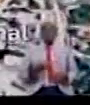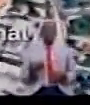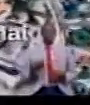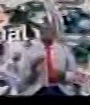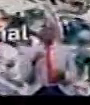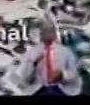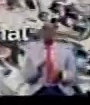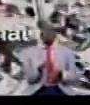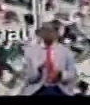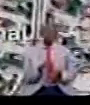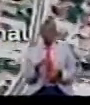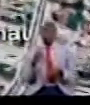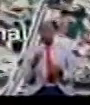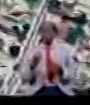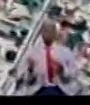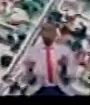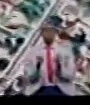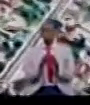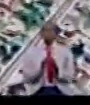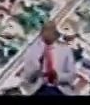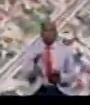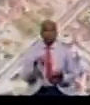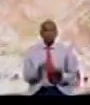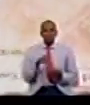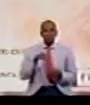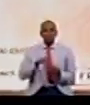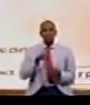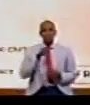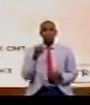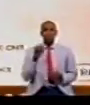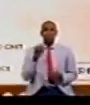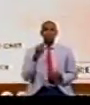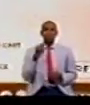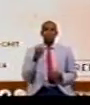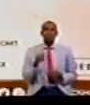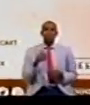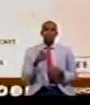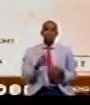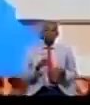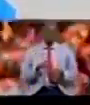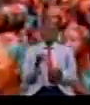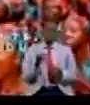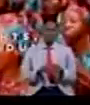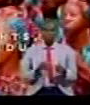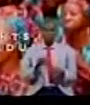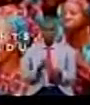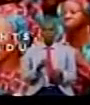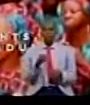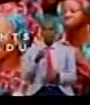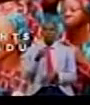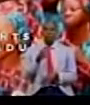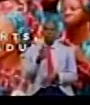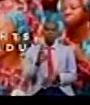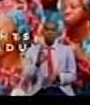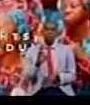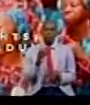us. The Lord has been sustaining us, has been giving us the grace, even though the enemy